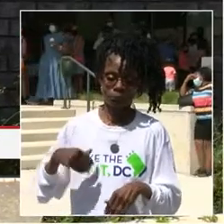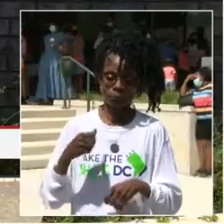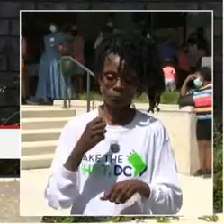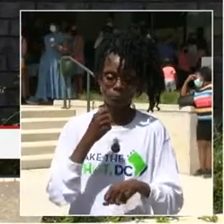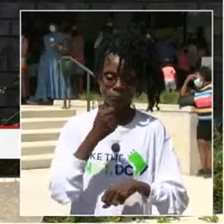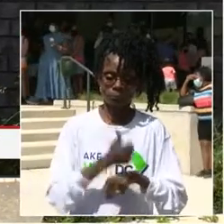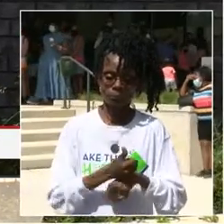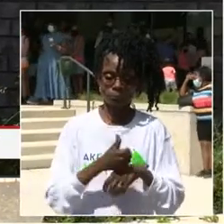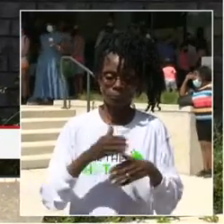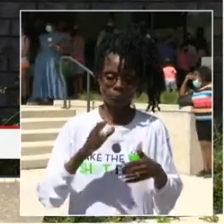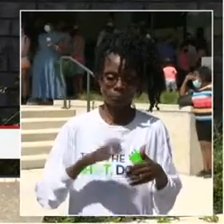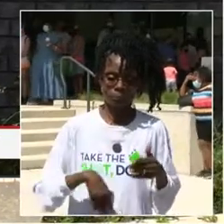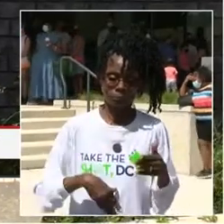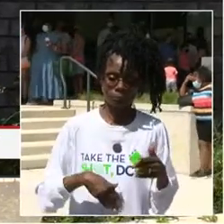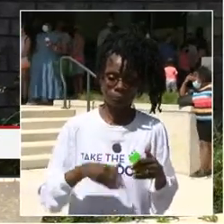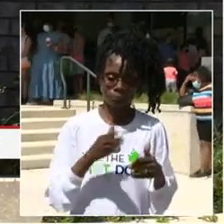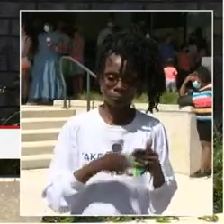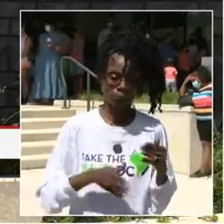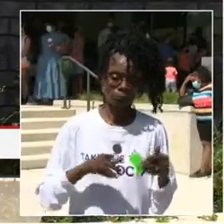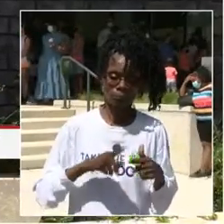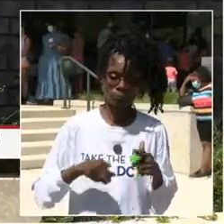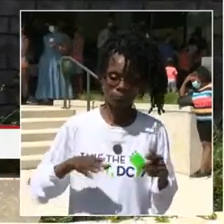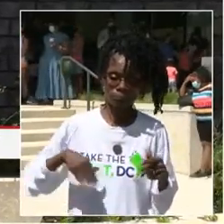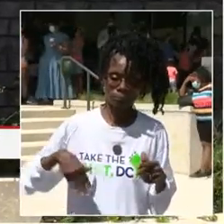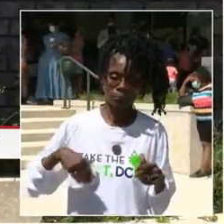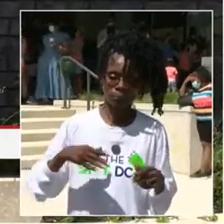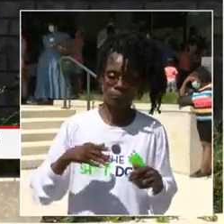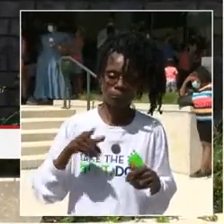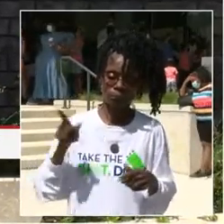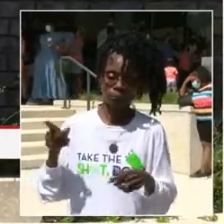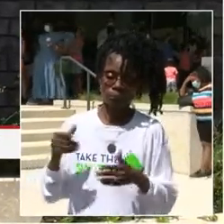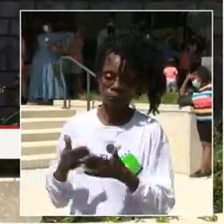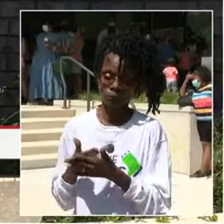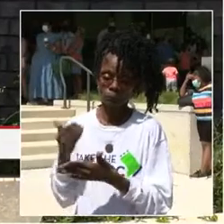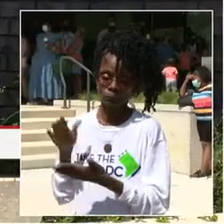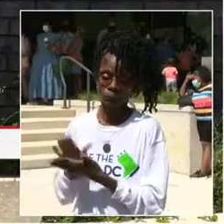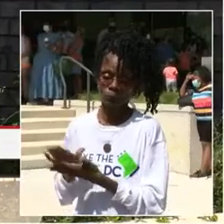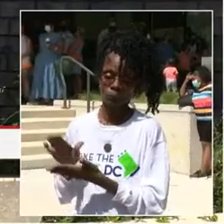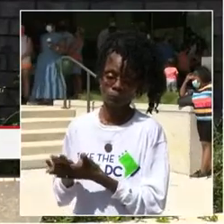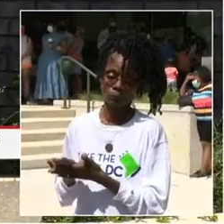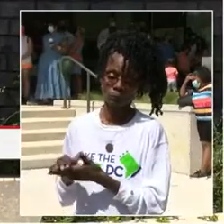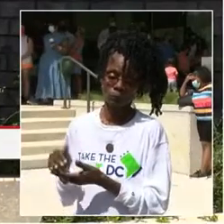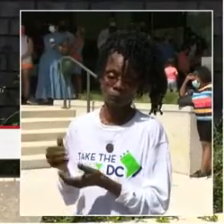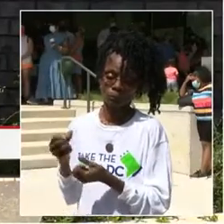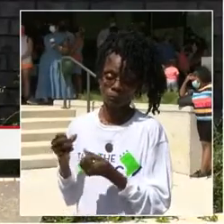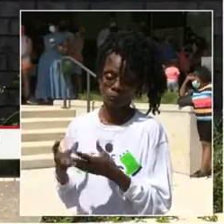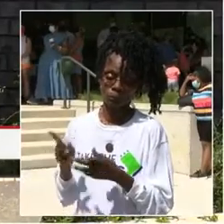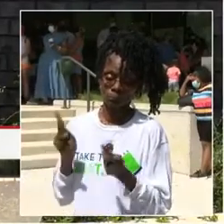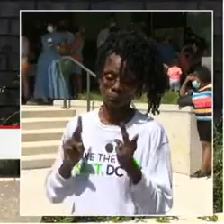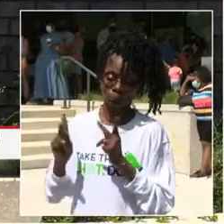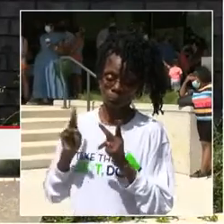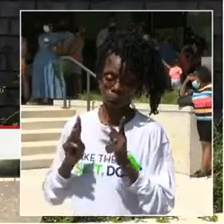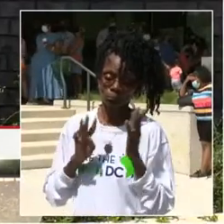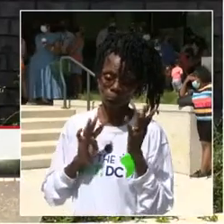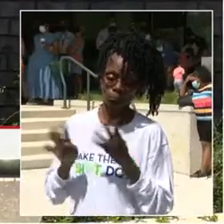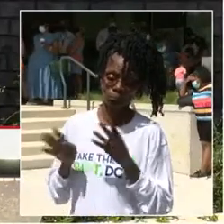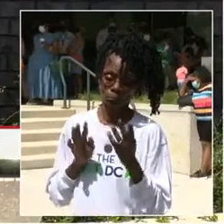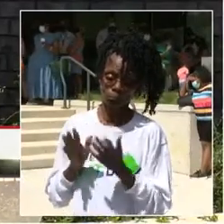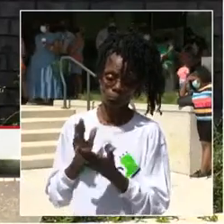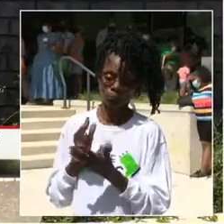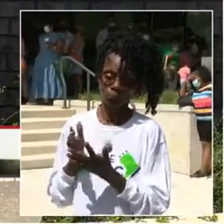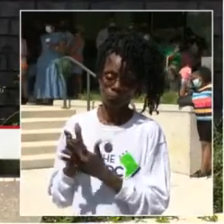school will also provide an influx, with the influx of fresh faces, will inspire continued improvement to the Shaw community in general, and that we